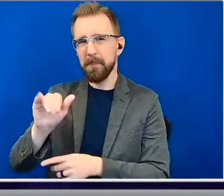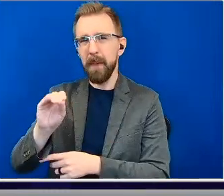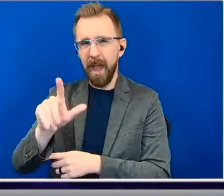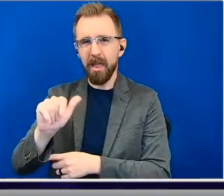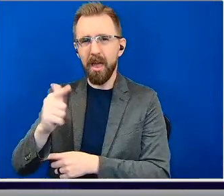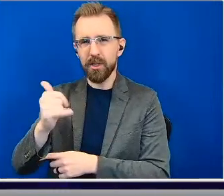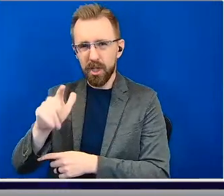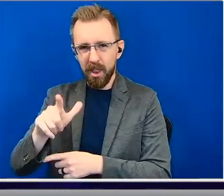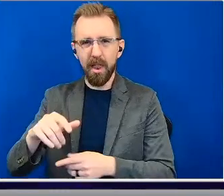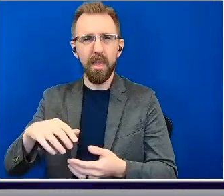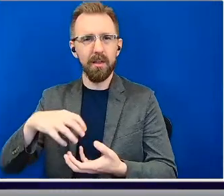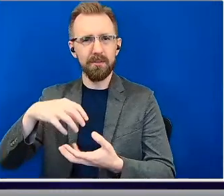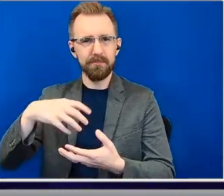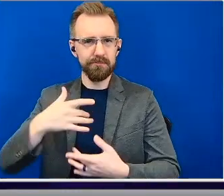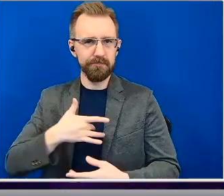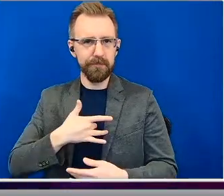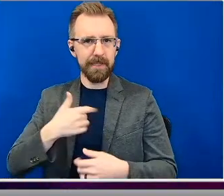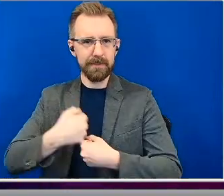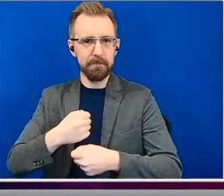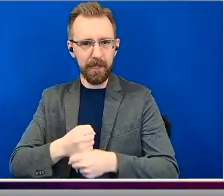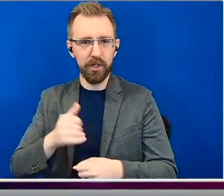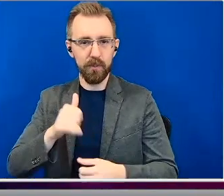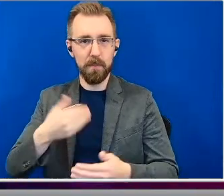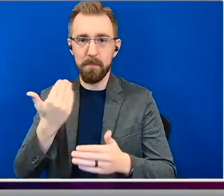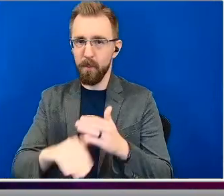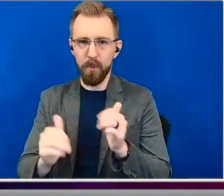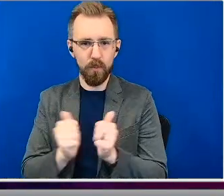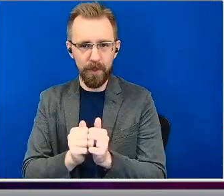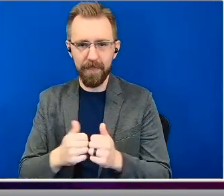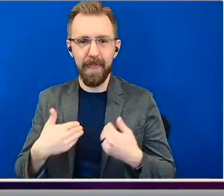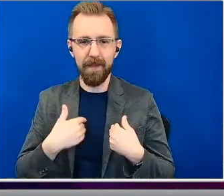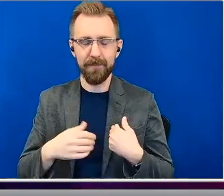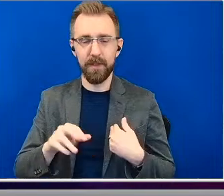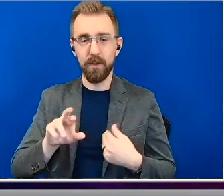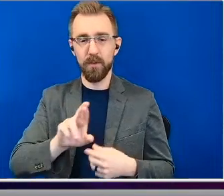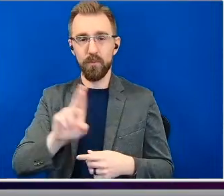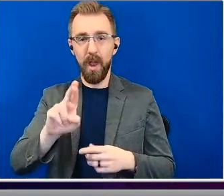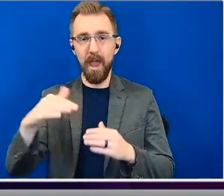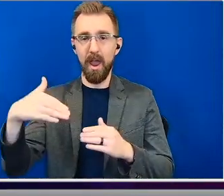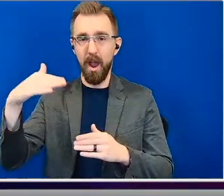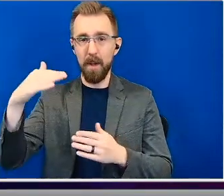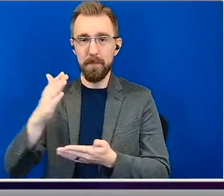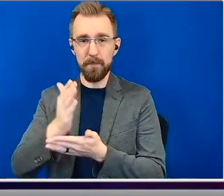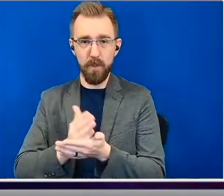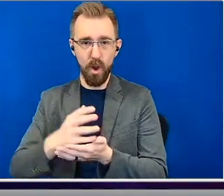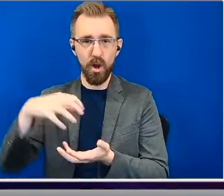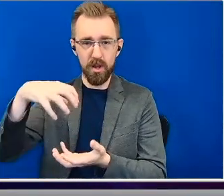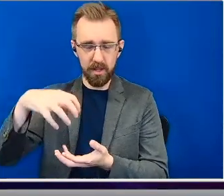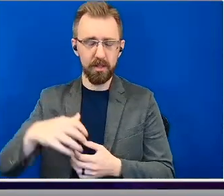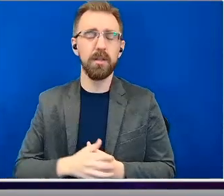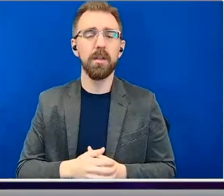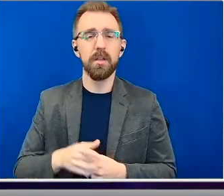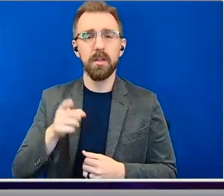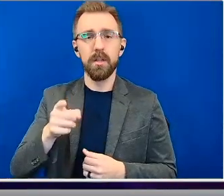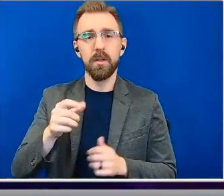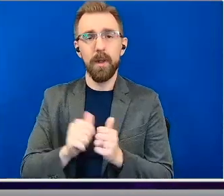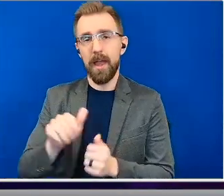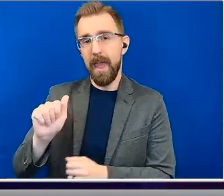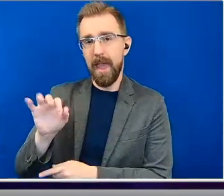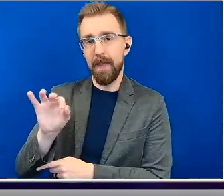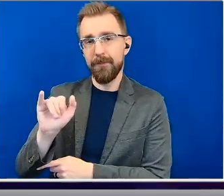with. And they're present in the right upper chamber of the heart. So in patients with atrial fibrillation, you have